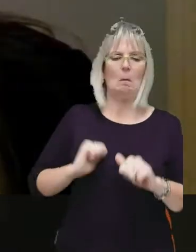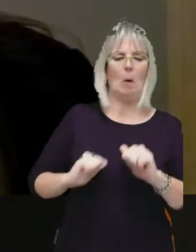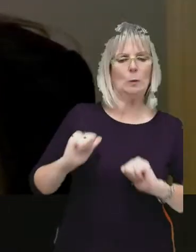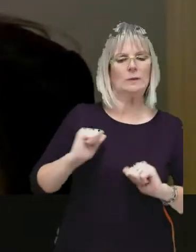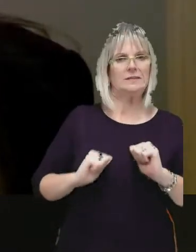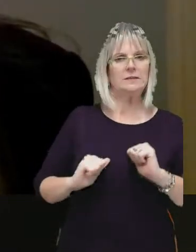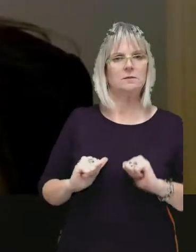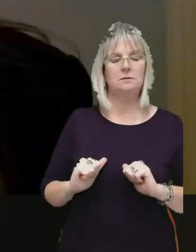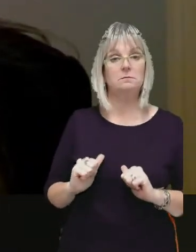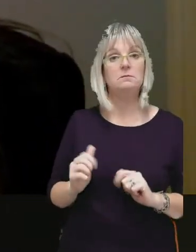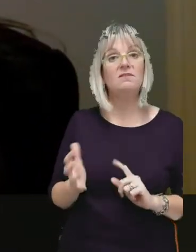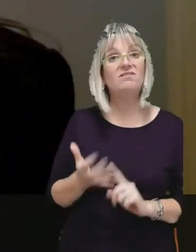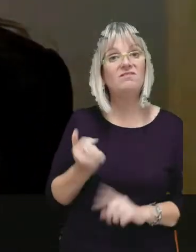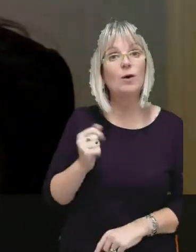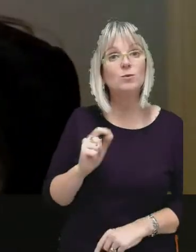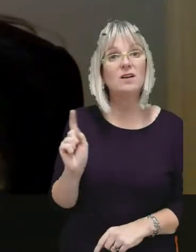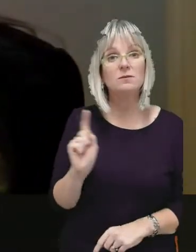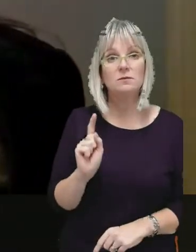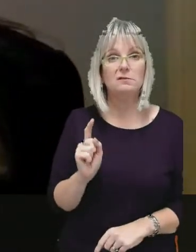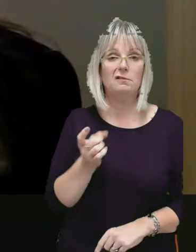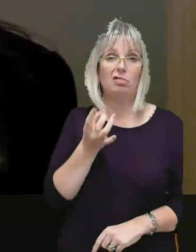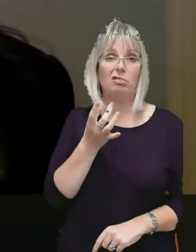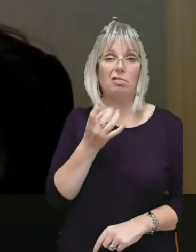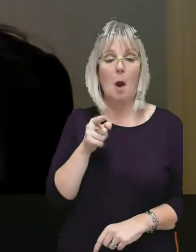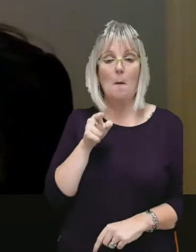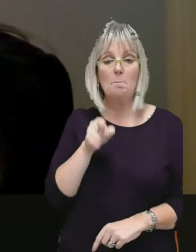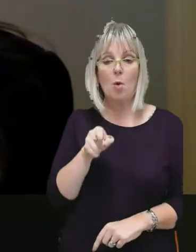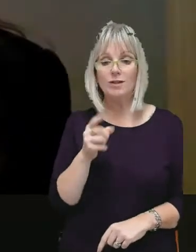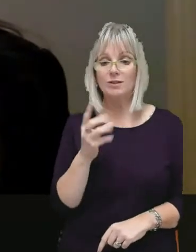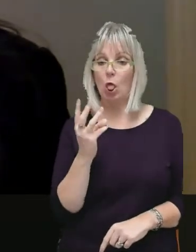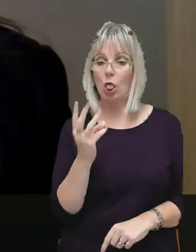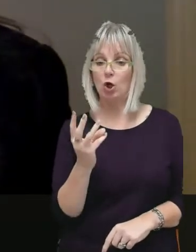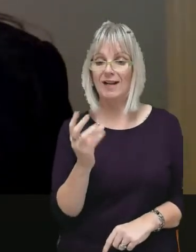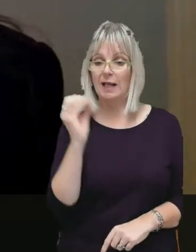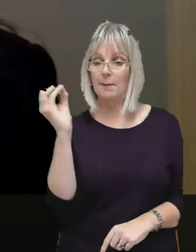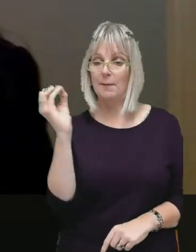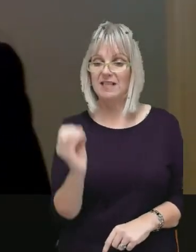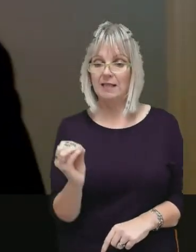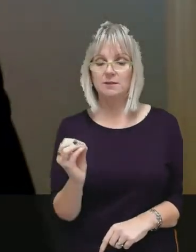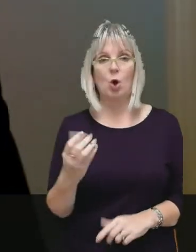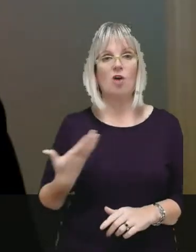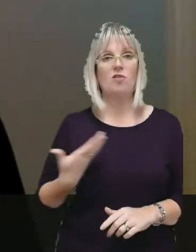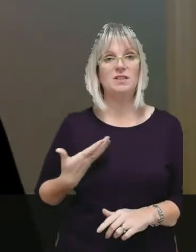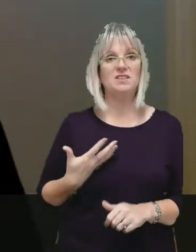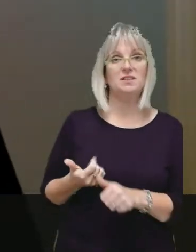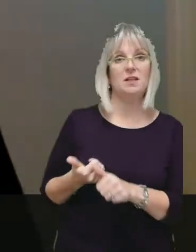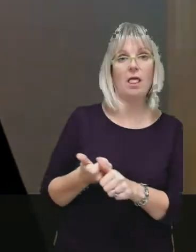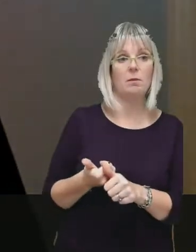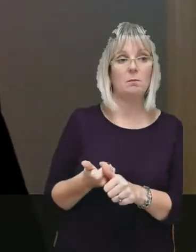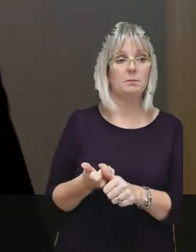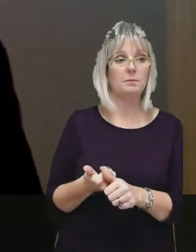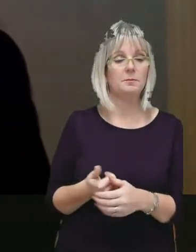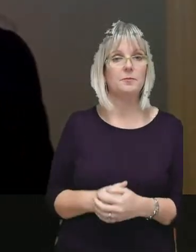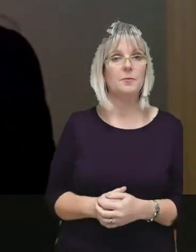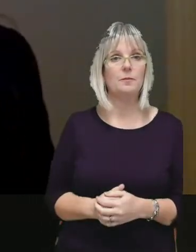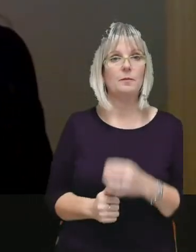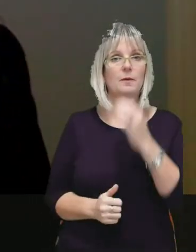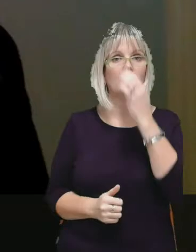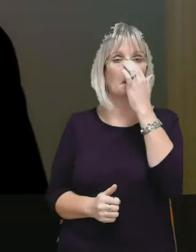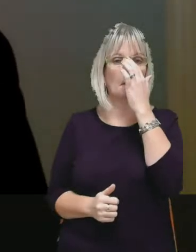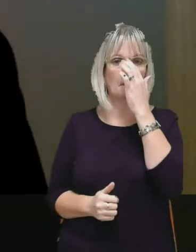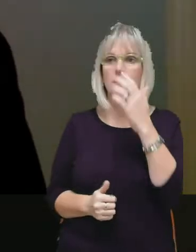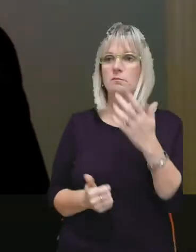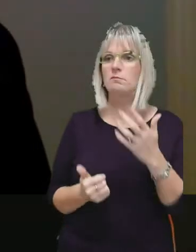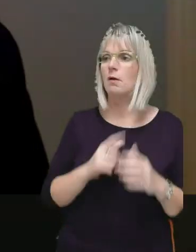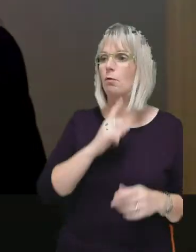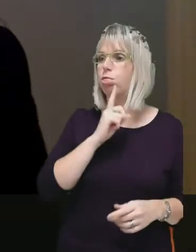actually that it's only 0.3% of businesses they're helping. Businesses are the ones that will actually provide the jobs. And